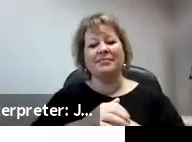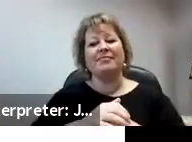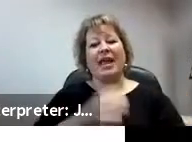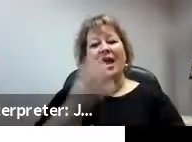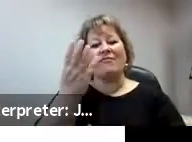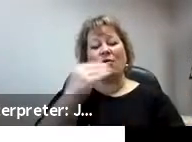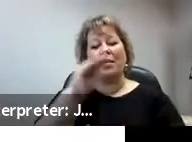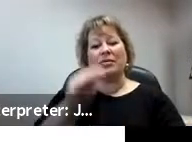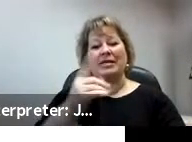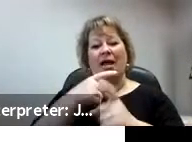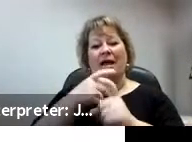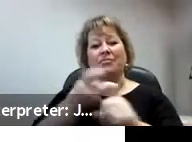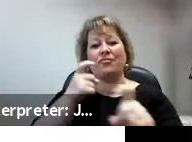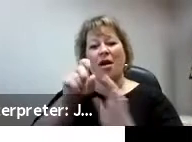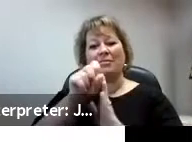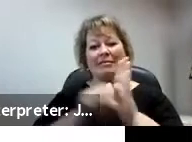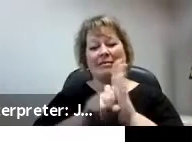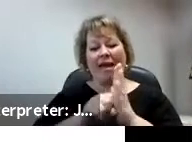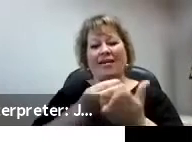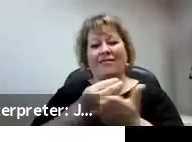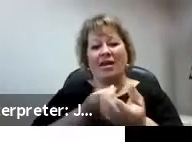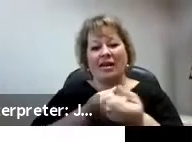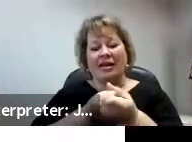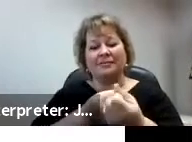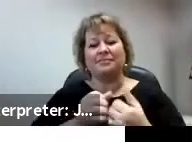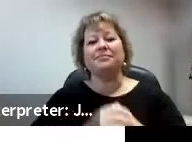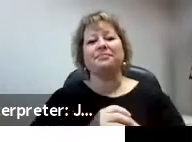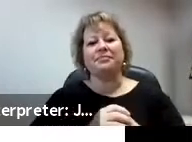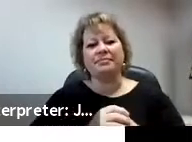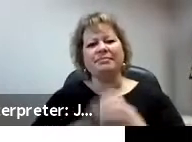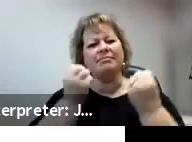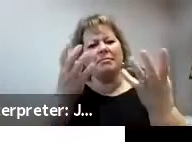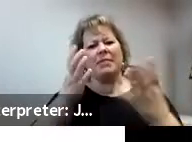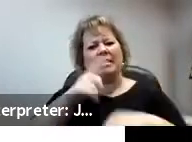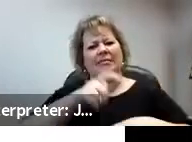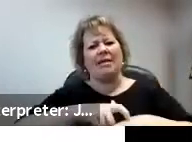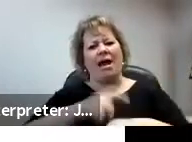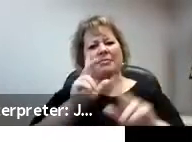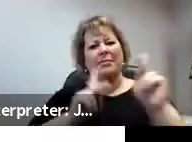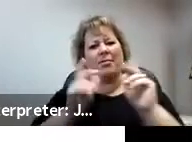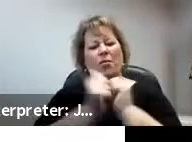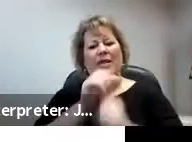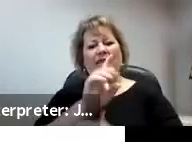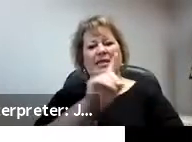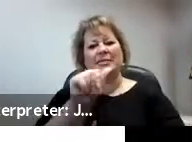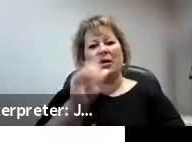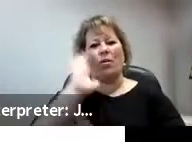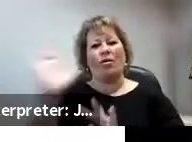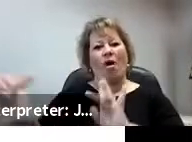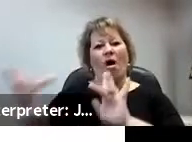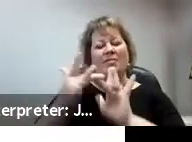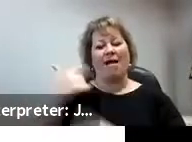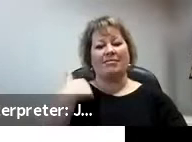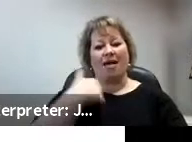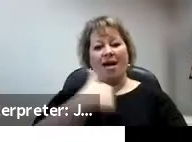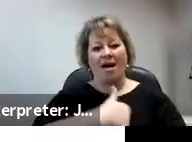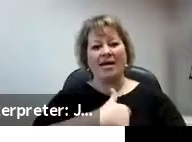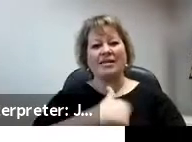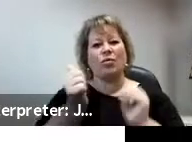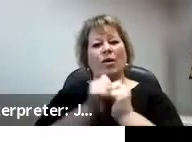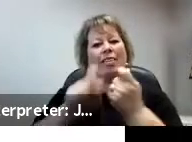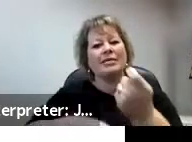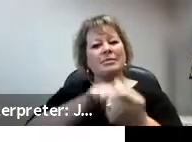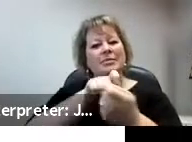funding. I think many times individuals with disabilities will contact vocational rehabilitation with a